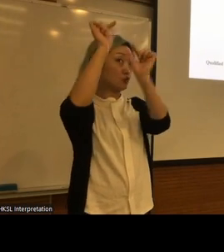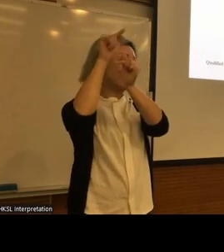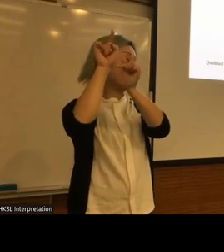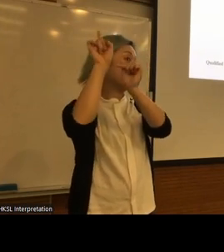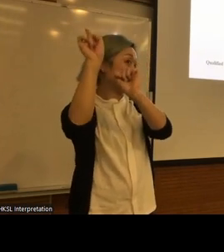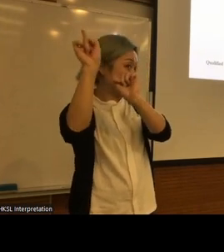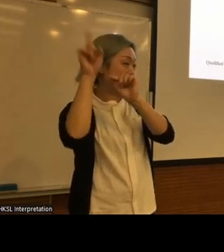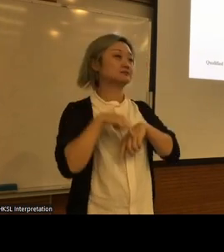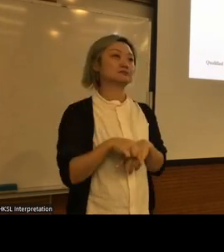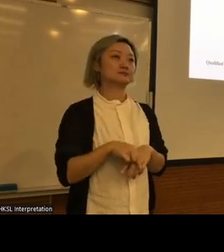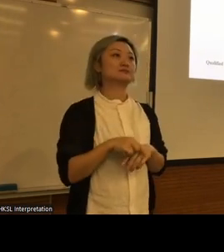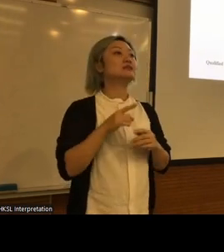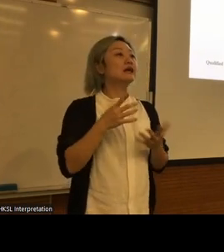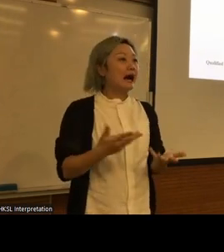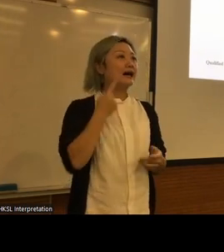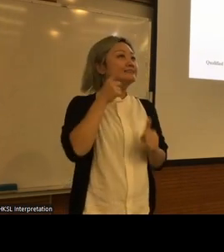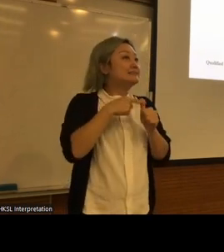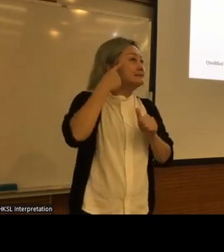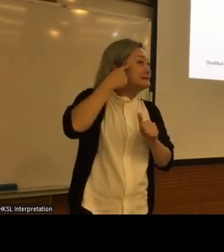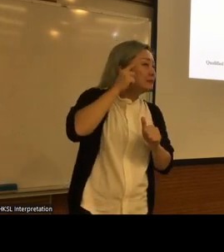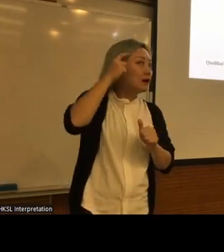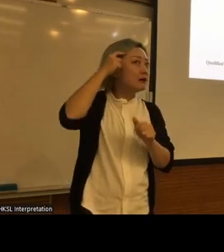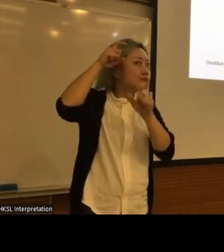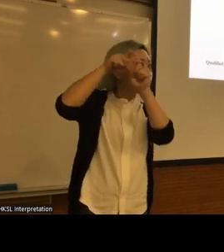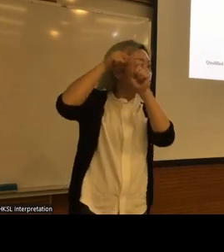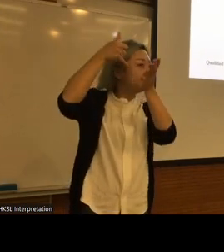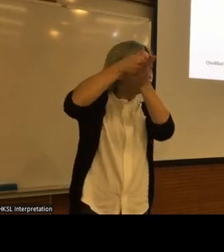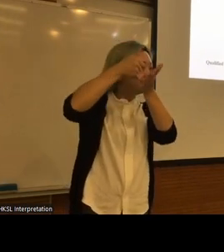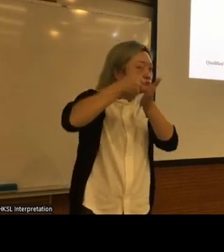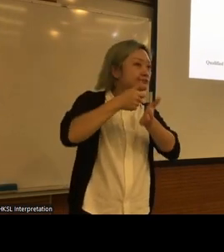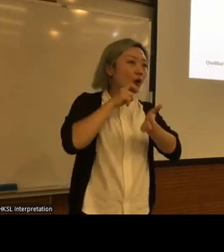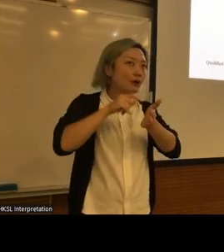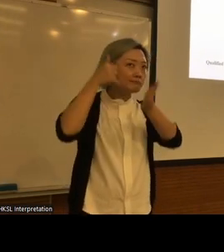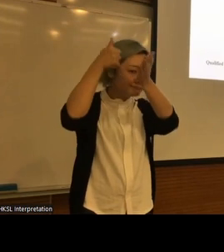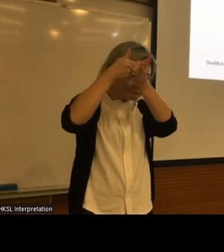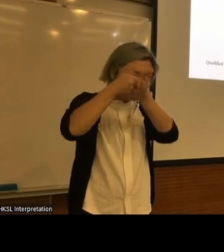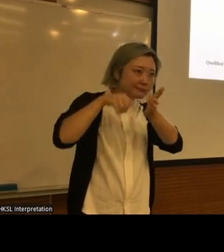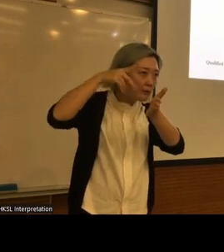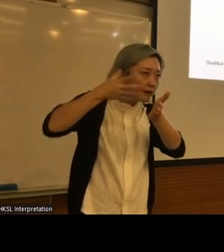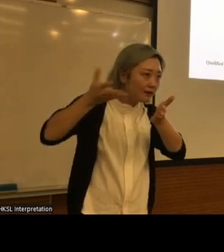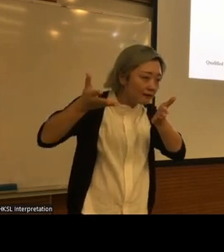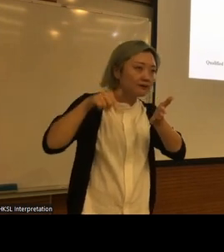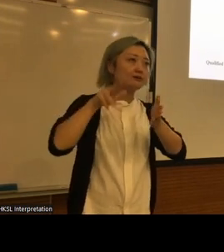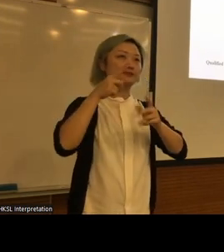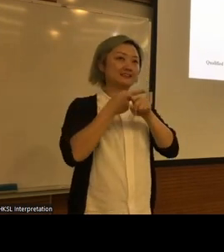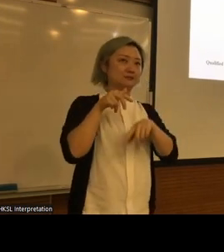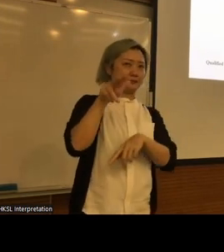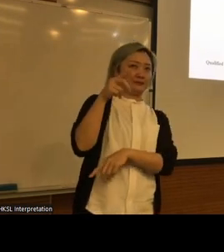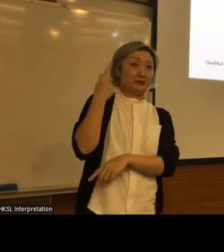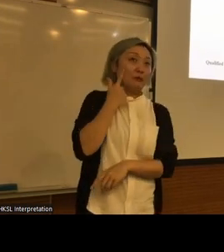And when I say cognitive challenges, what I say is that actually it's not as easy as